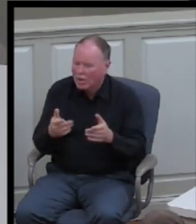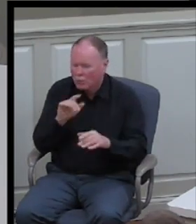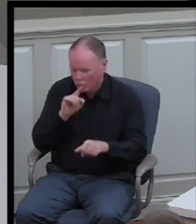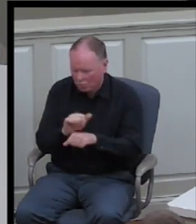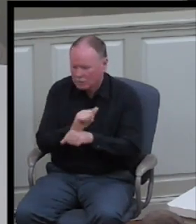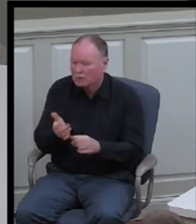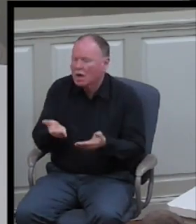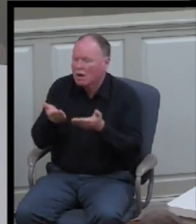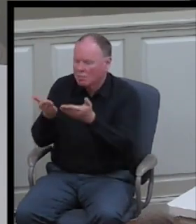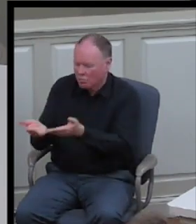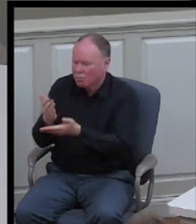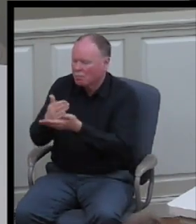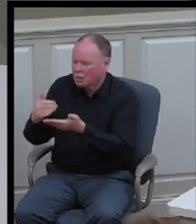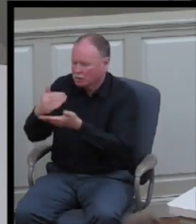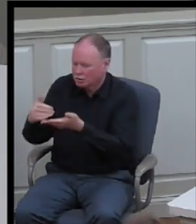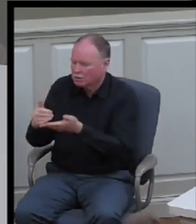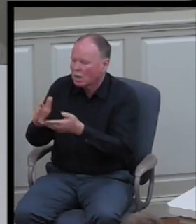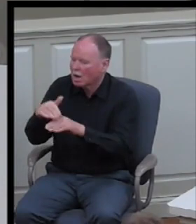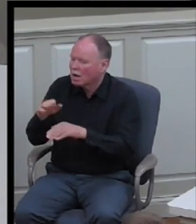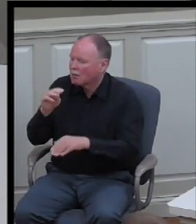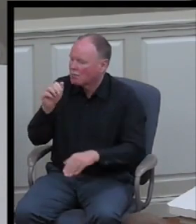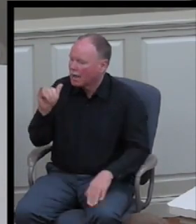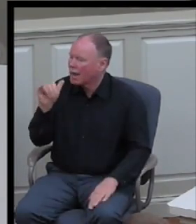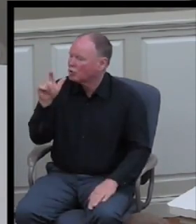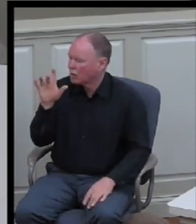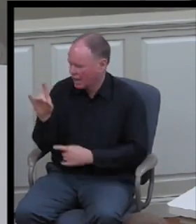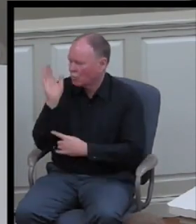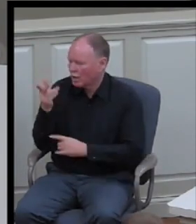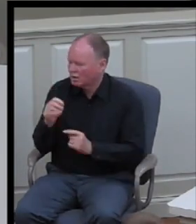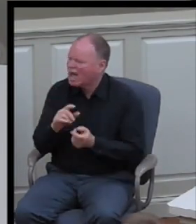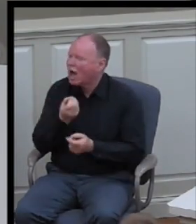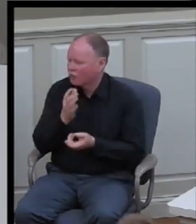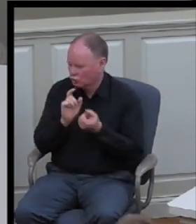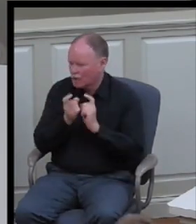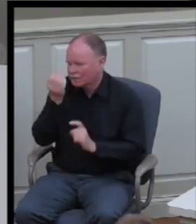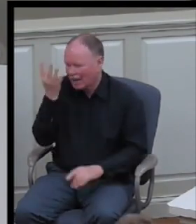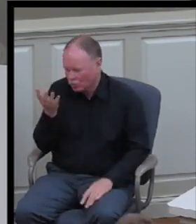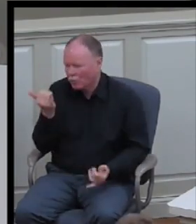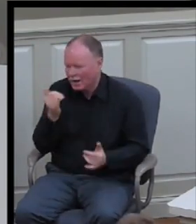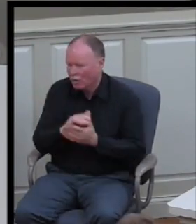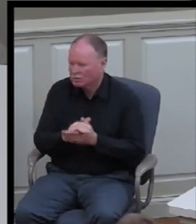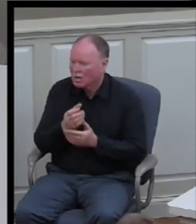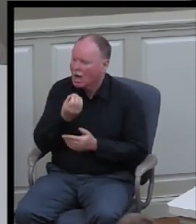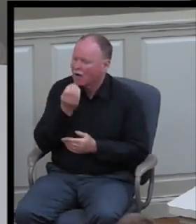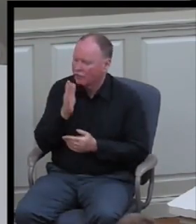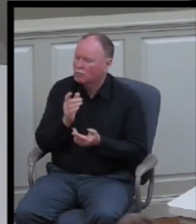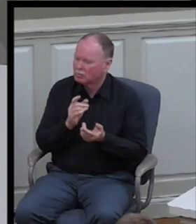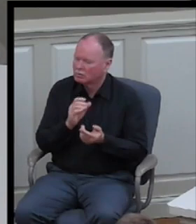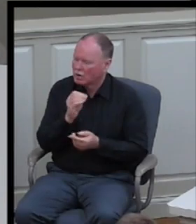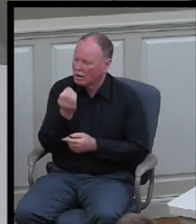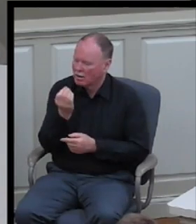that I will present to you on May 28th. A few changes will be included